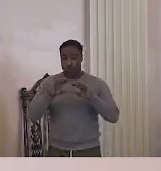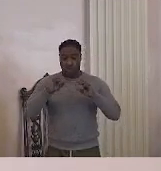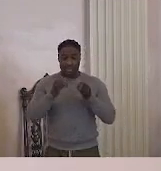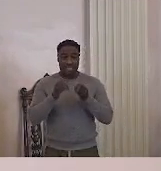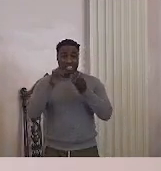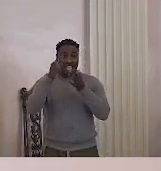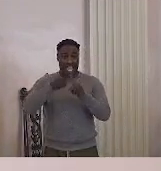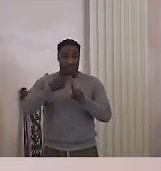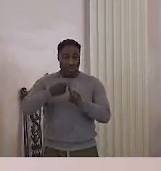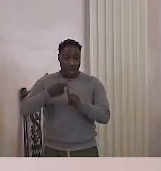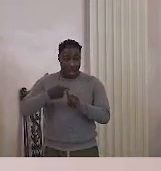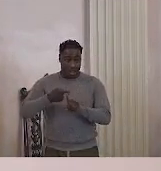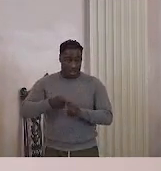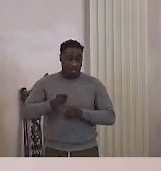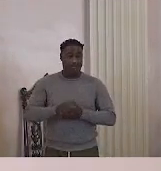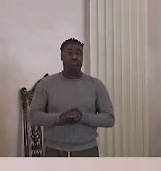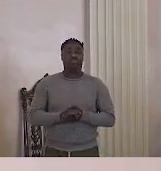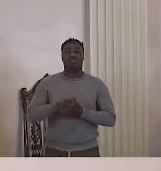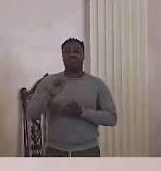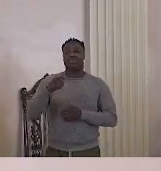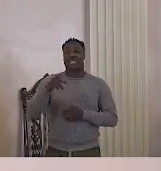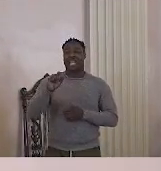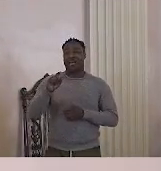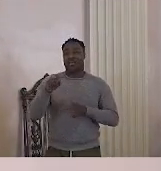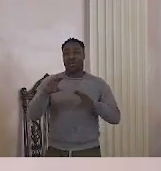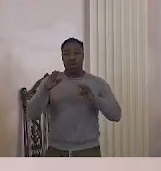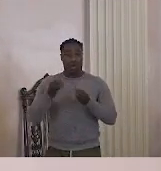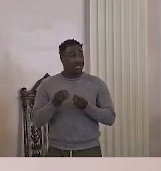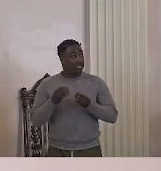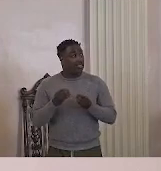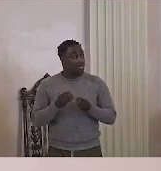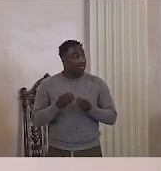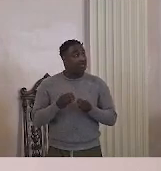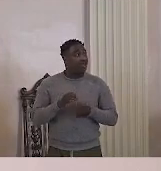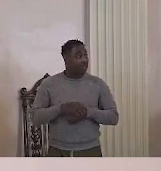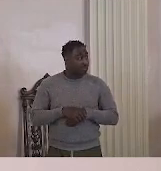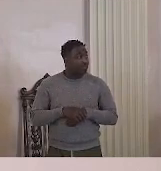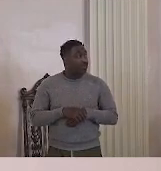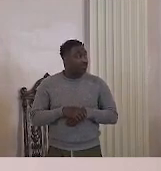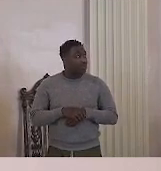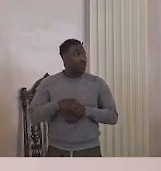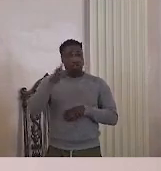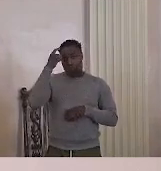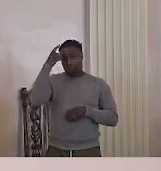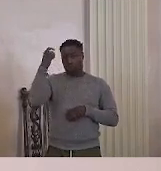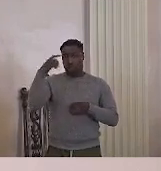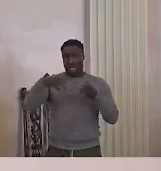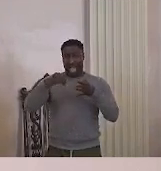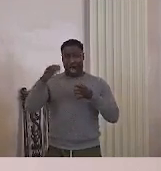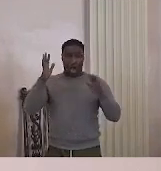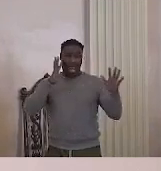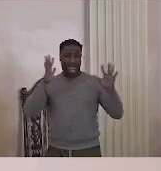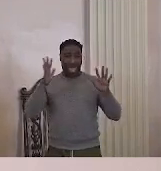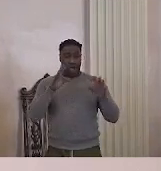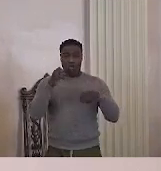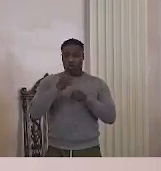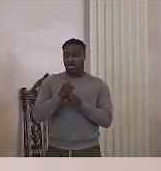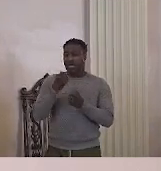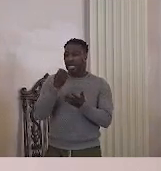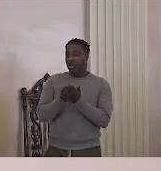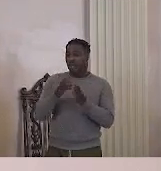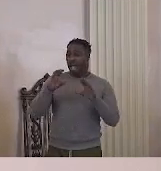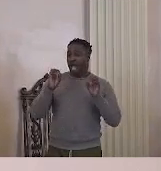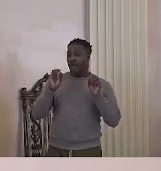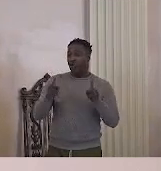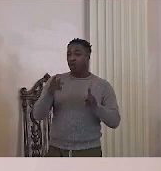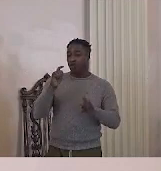and every month. In April, this organization is Dreaming Out Loud, which creates economic opportunities for the DC